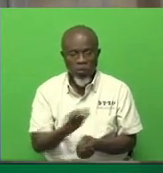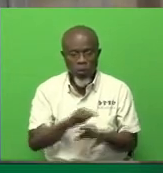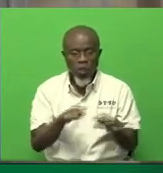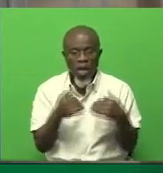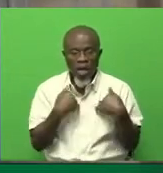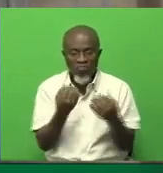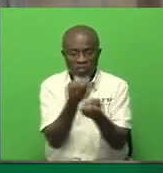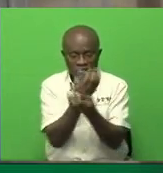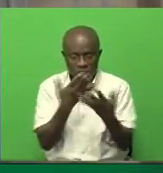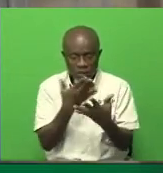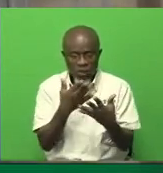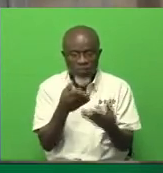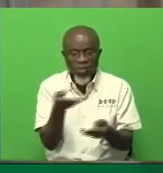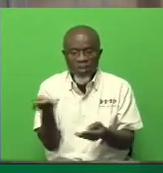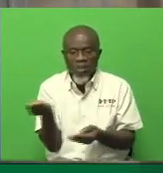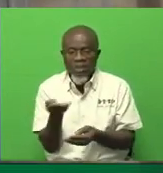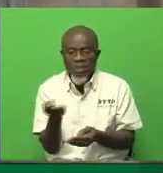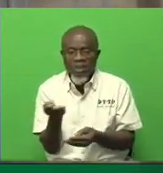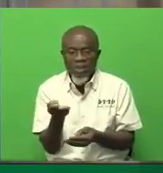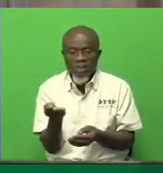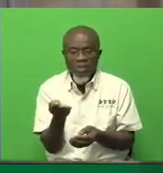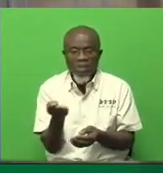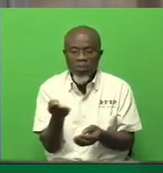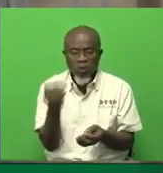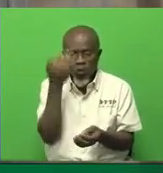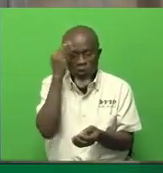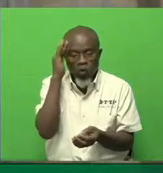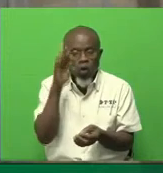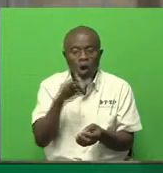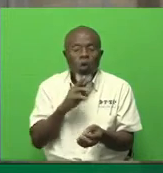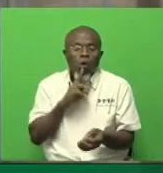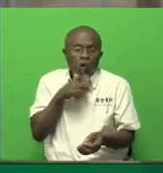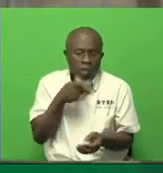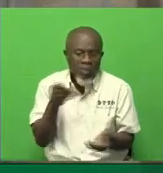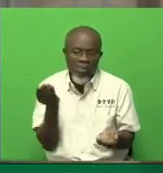as they say dead men tell no Tales